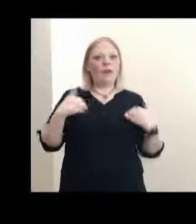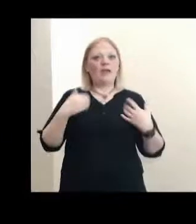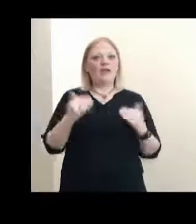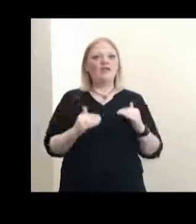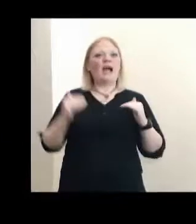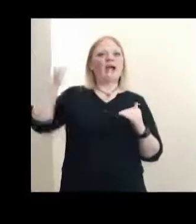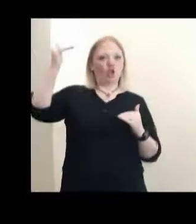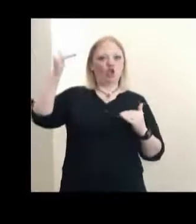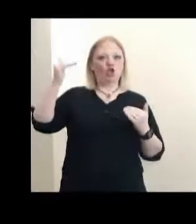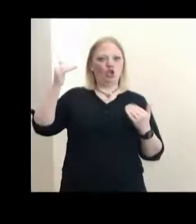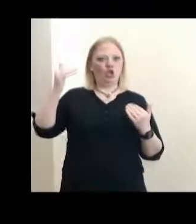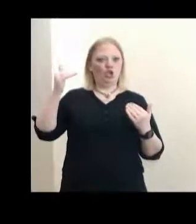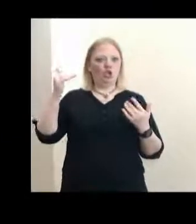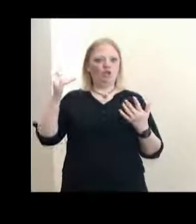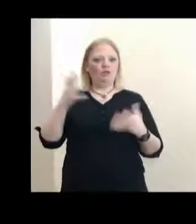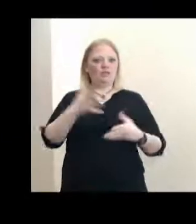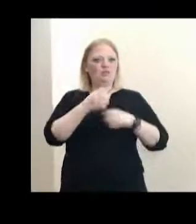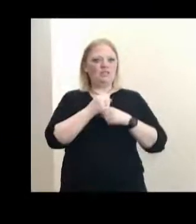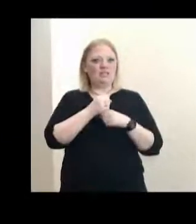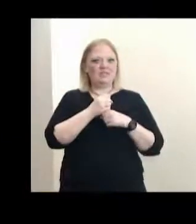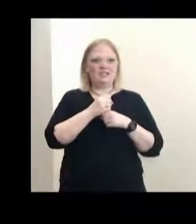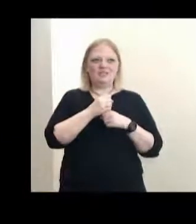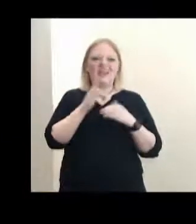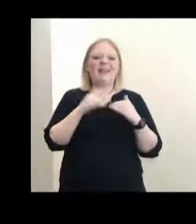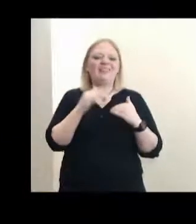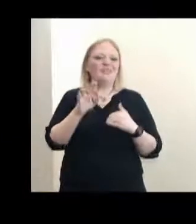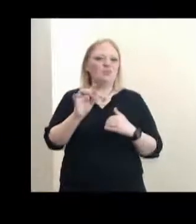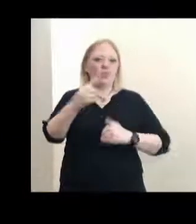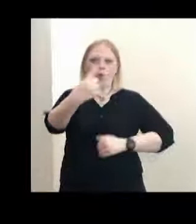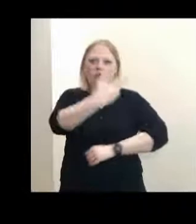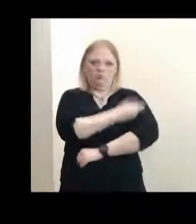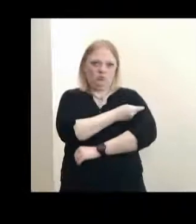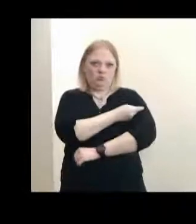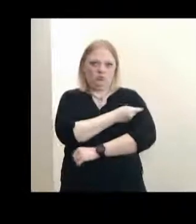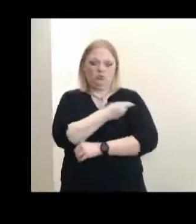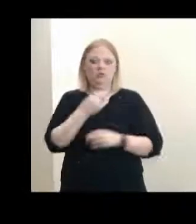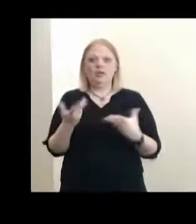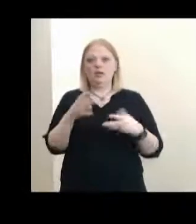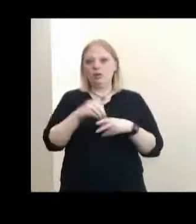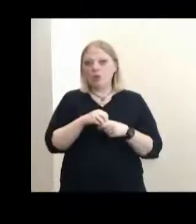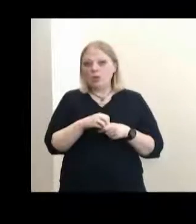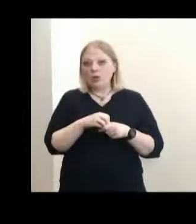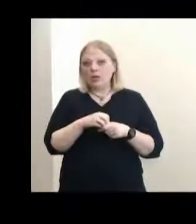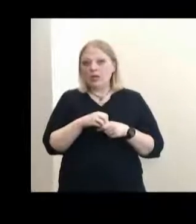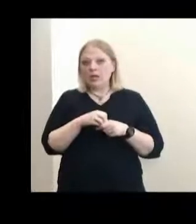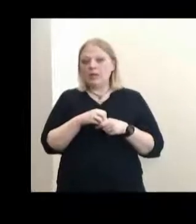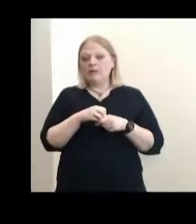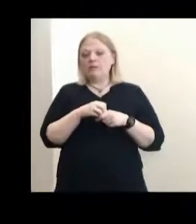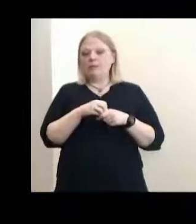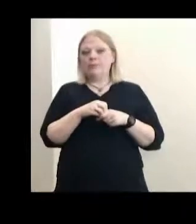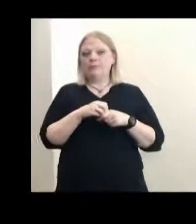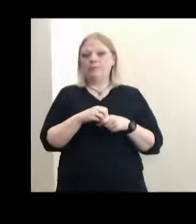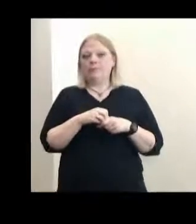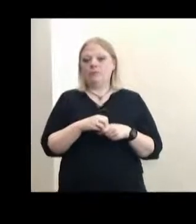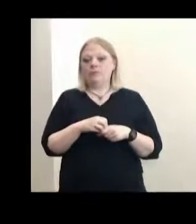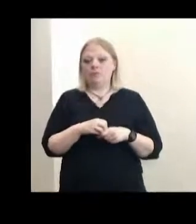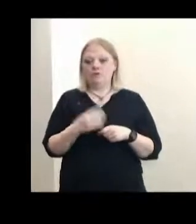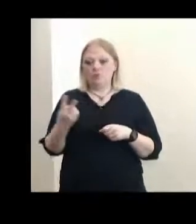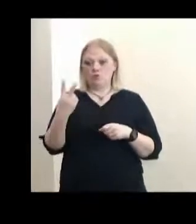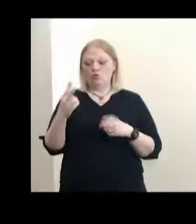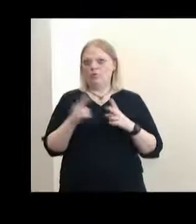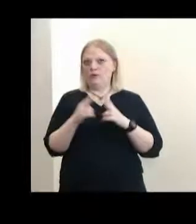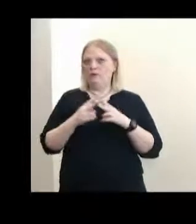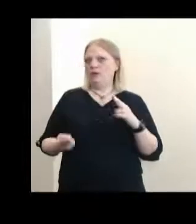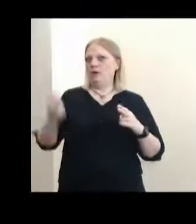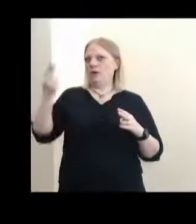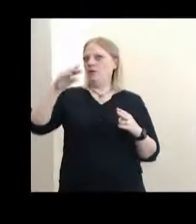who've received at least 1 dose of the vaccine, including 2 that have very high percentages.